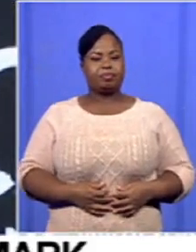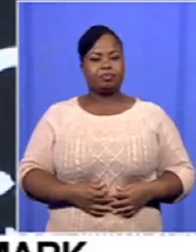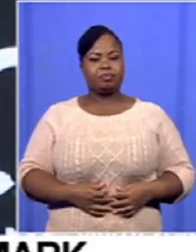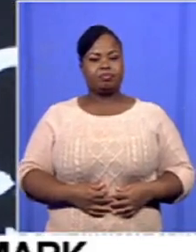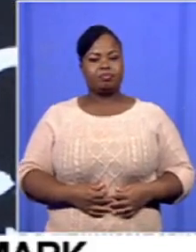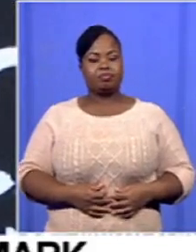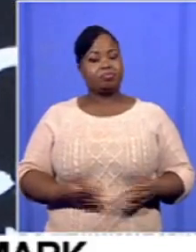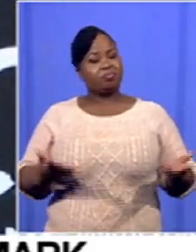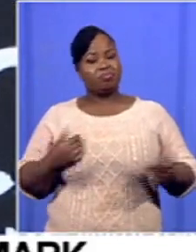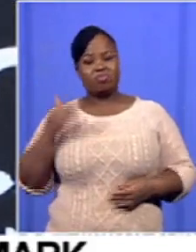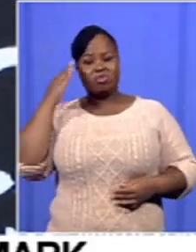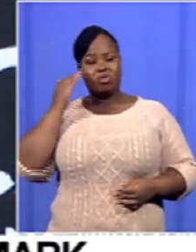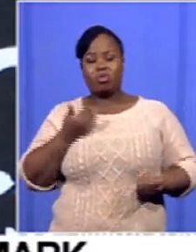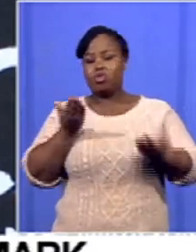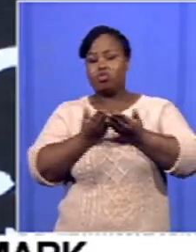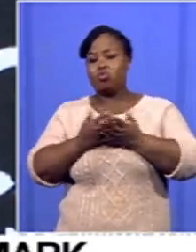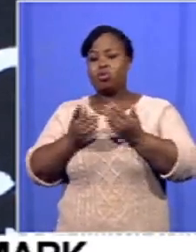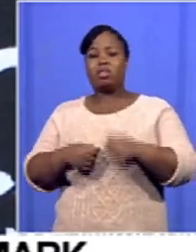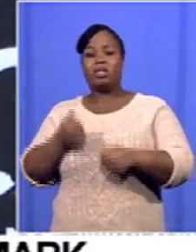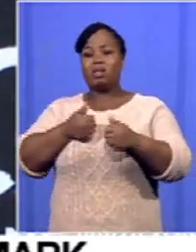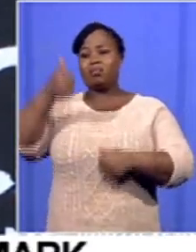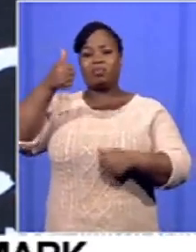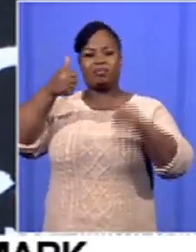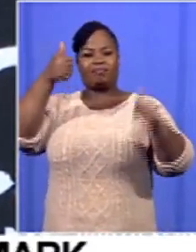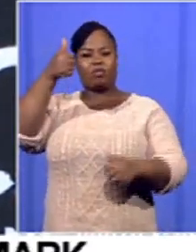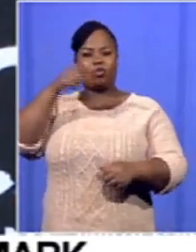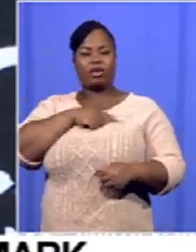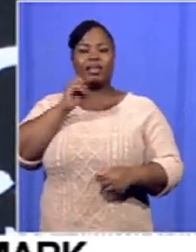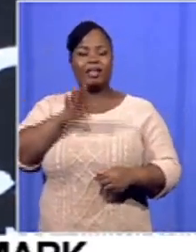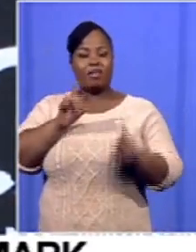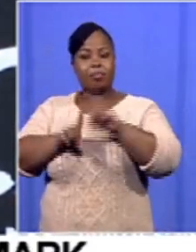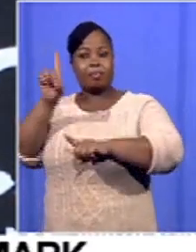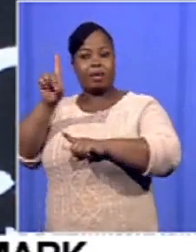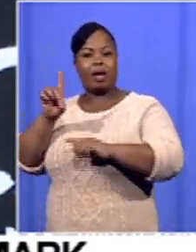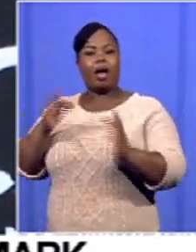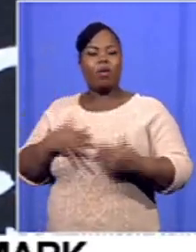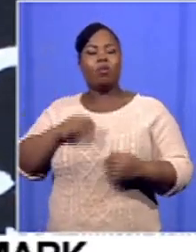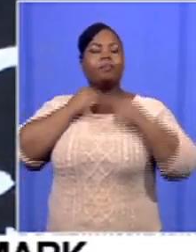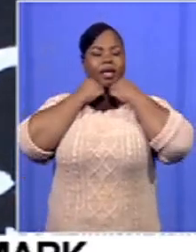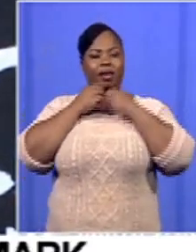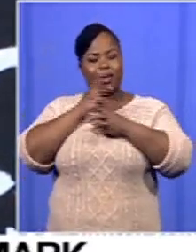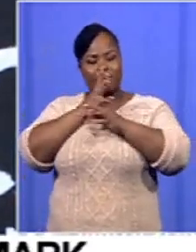You know, schools that succeed are the schools when the parents are involved.